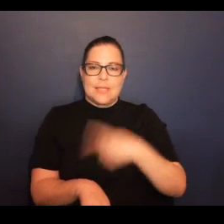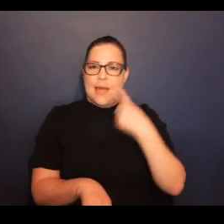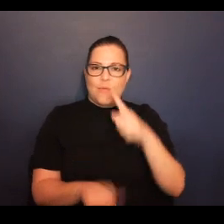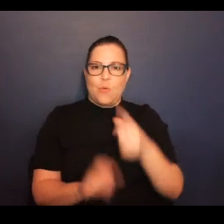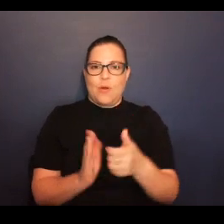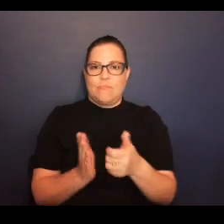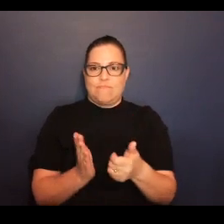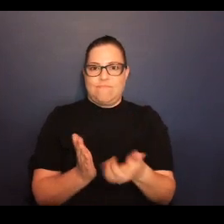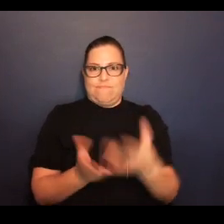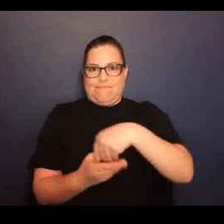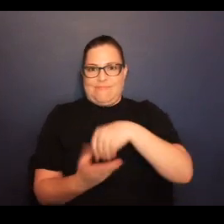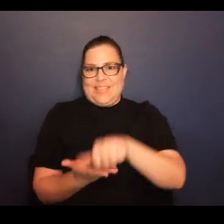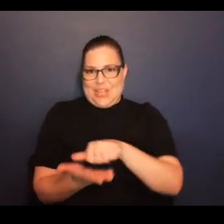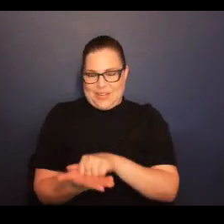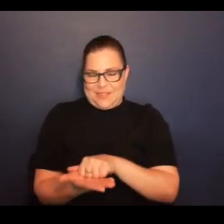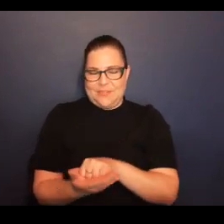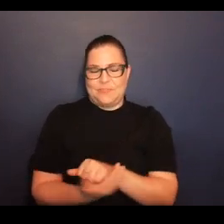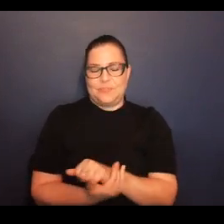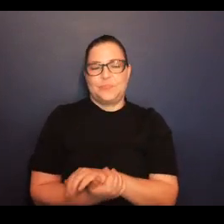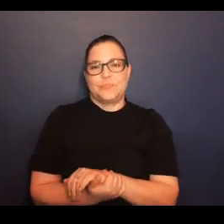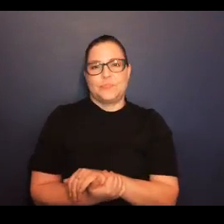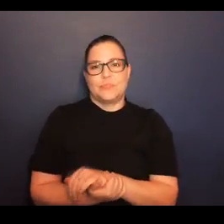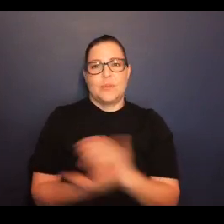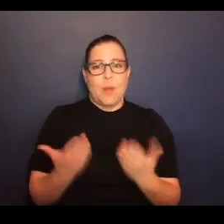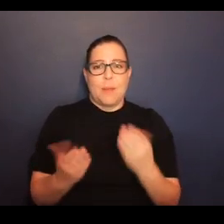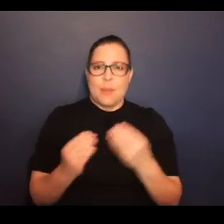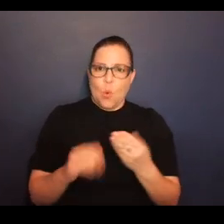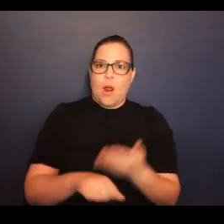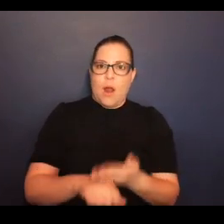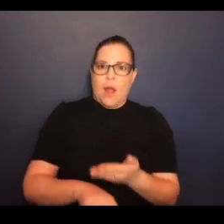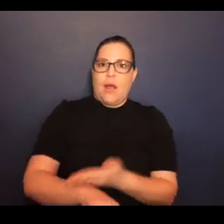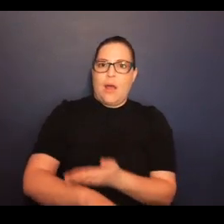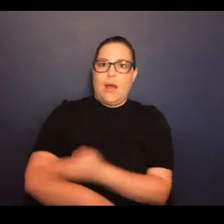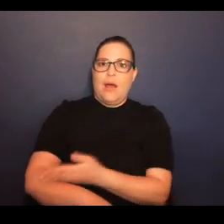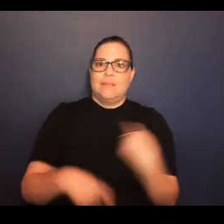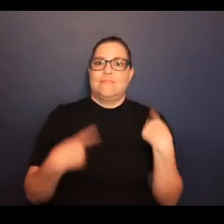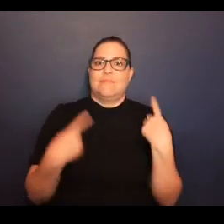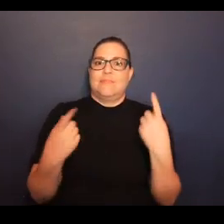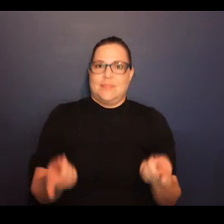agenda tonight. So there's probably been a lot more progress since then.